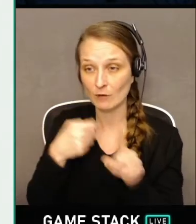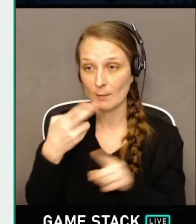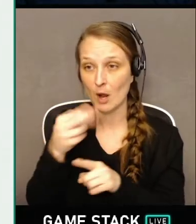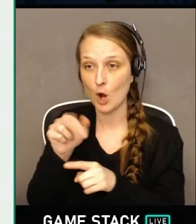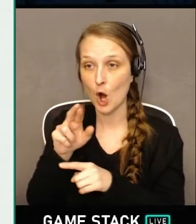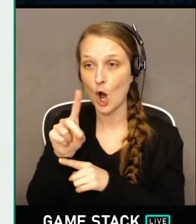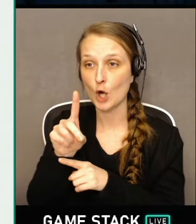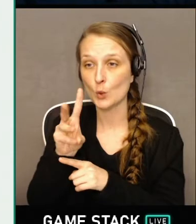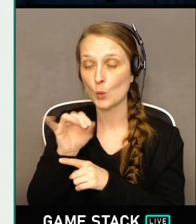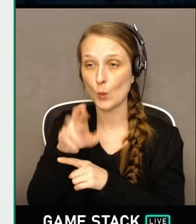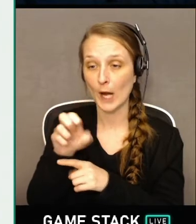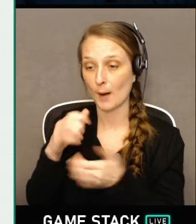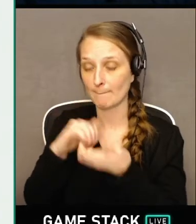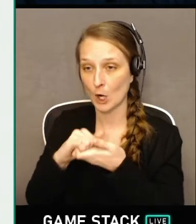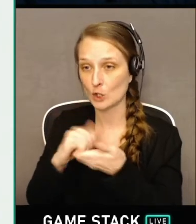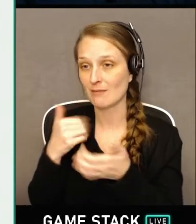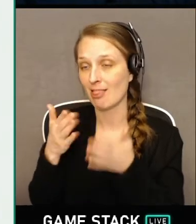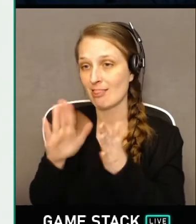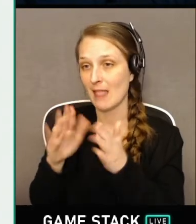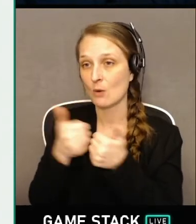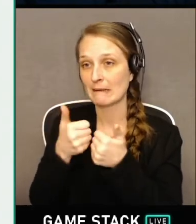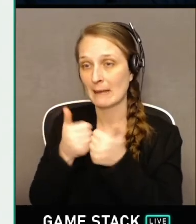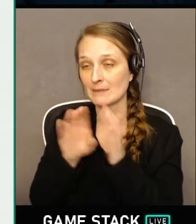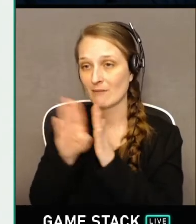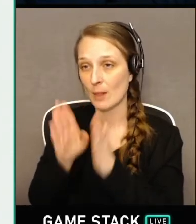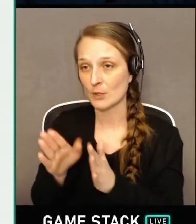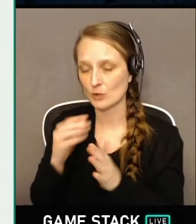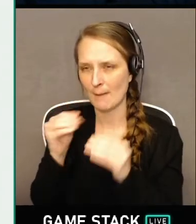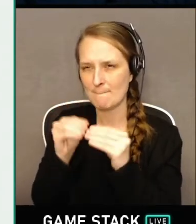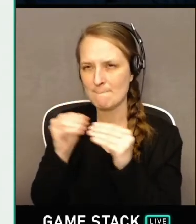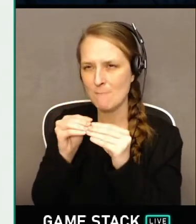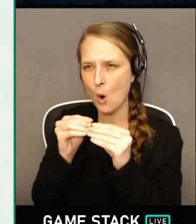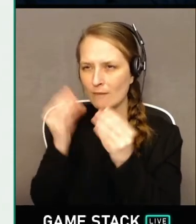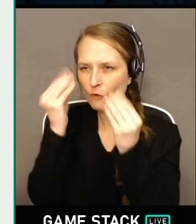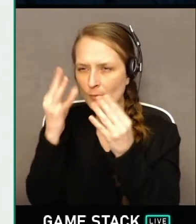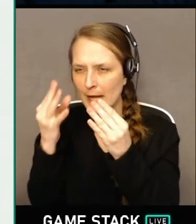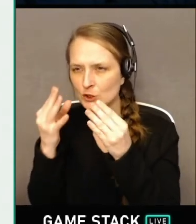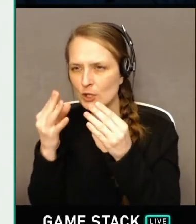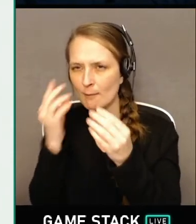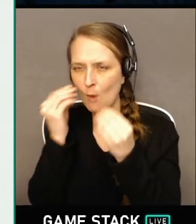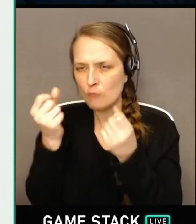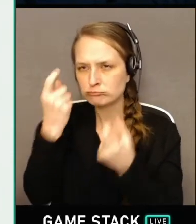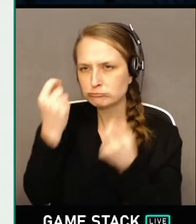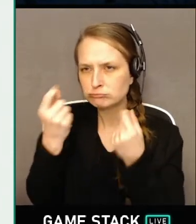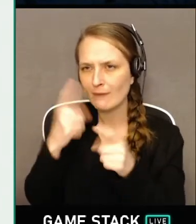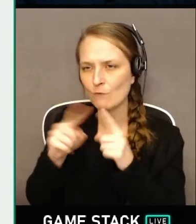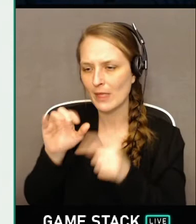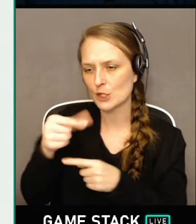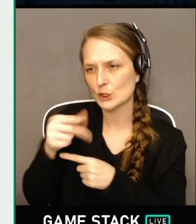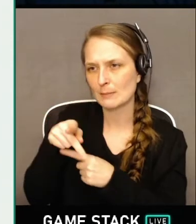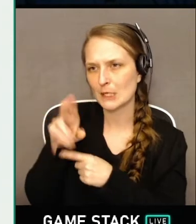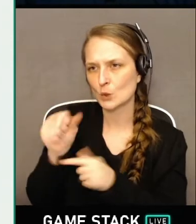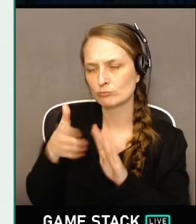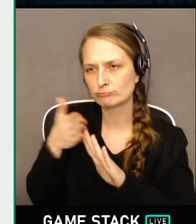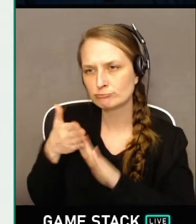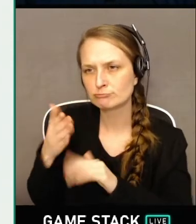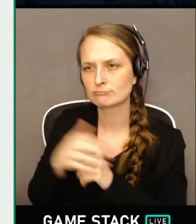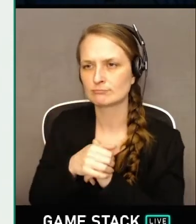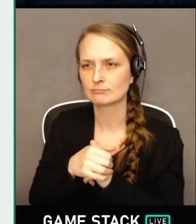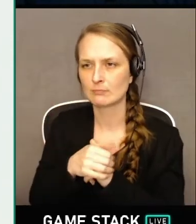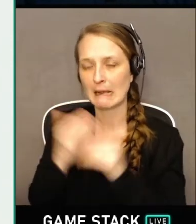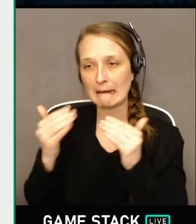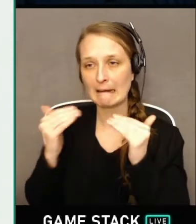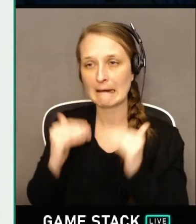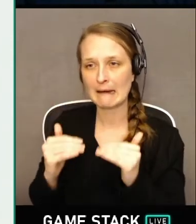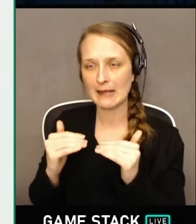game developers to gain more insights into ray tracing workload on recent GPUs. Next, I'm honored